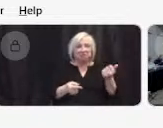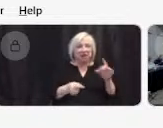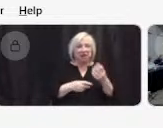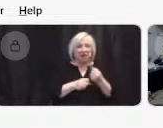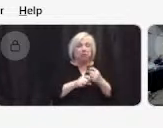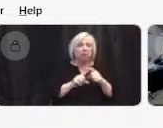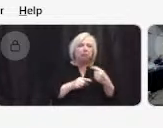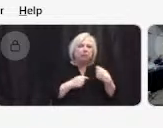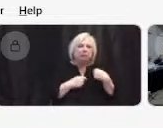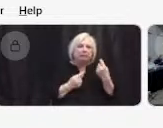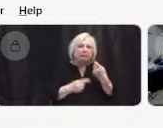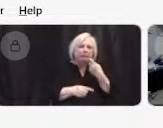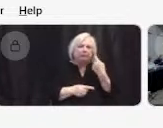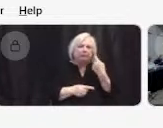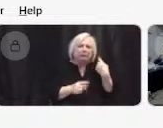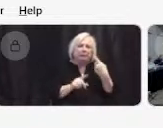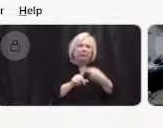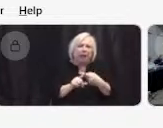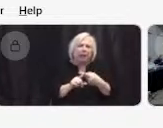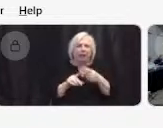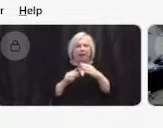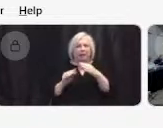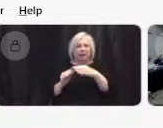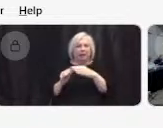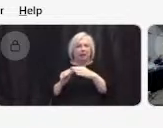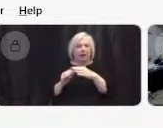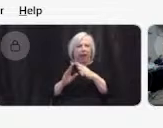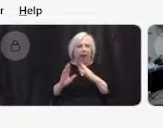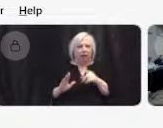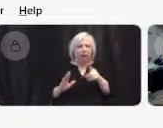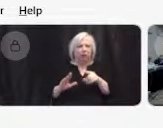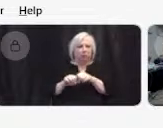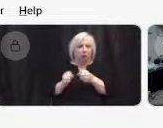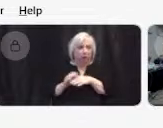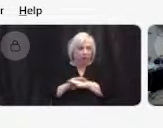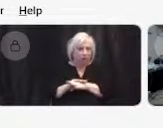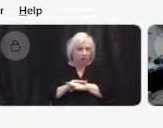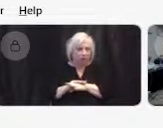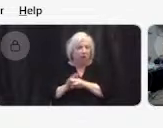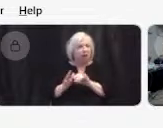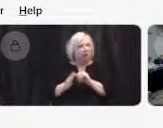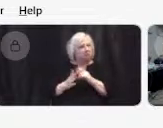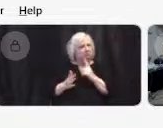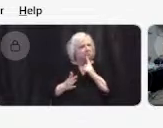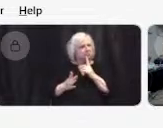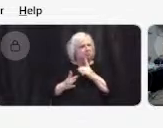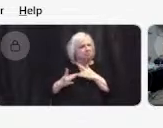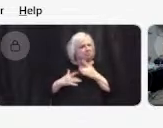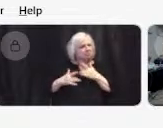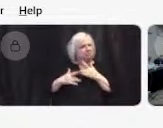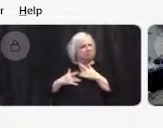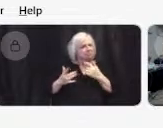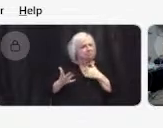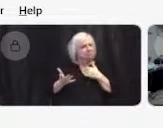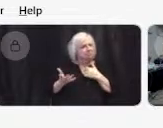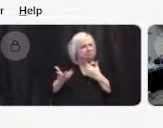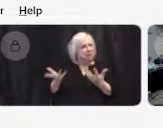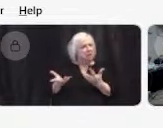so, the house was broken into, and that's concerning to me because, and